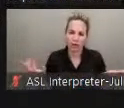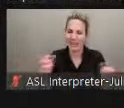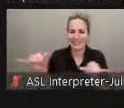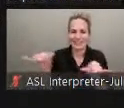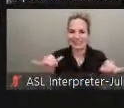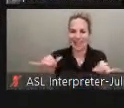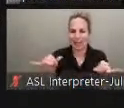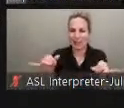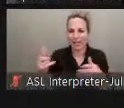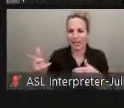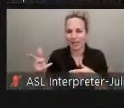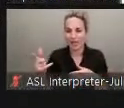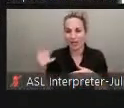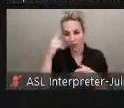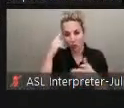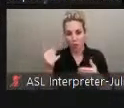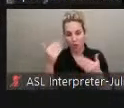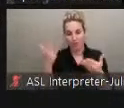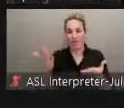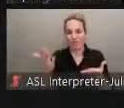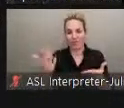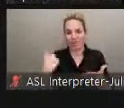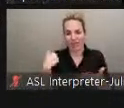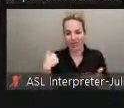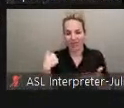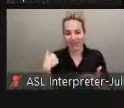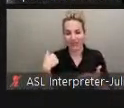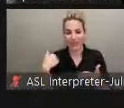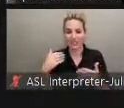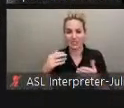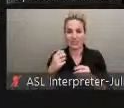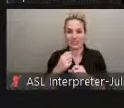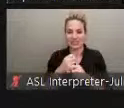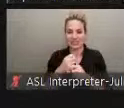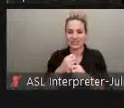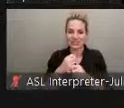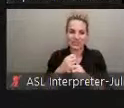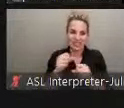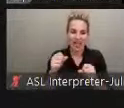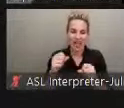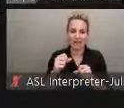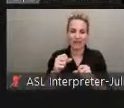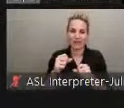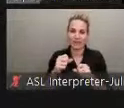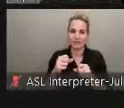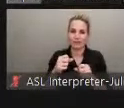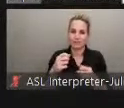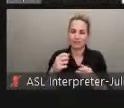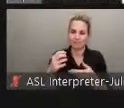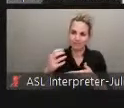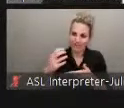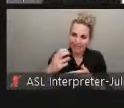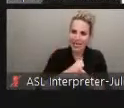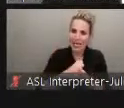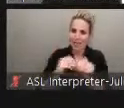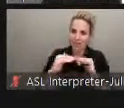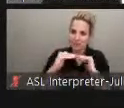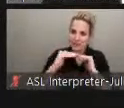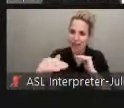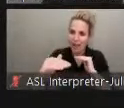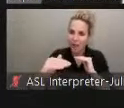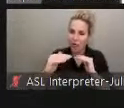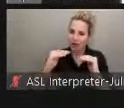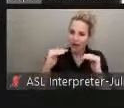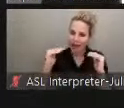same thing. And in order for providers to have a safe, secure income and have it be